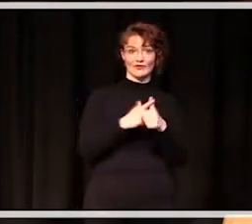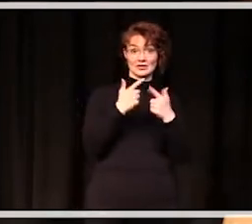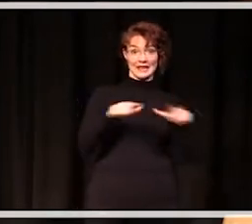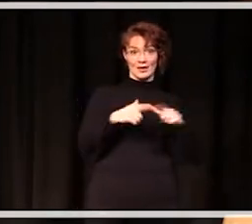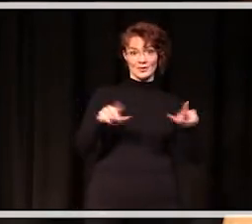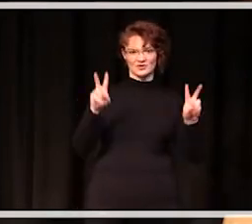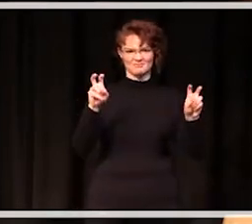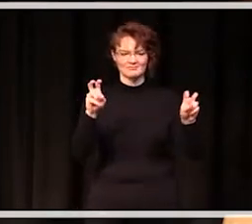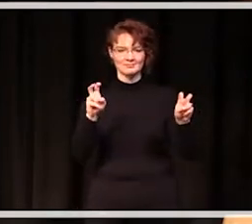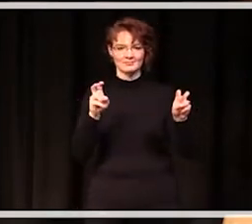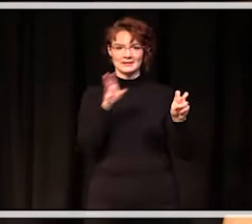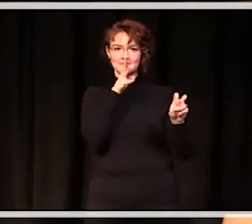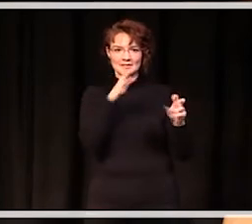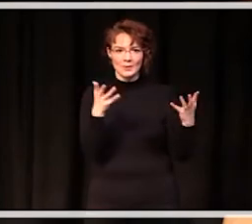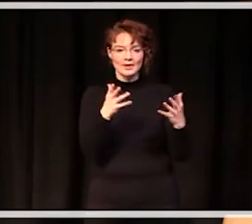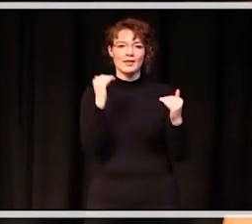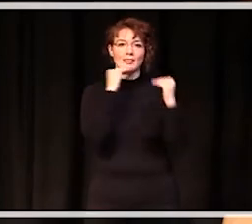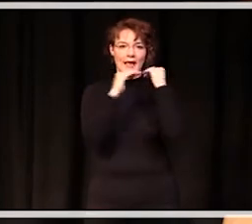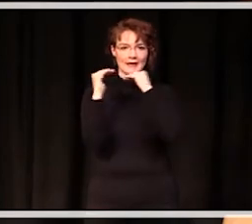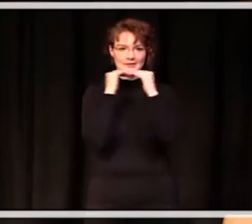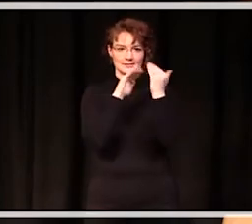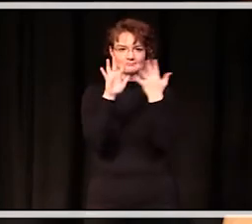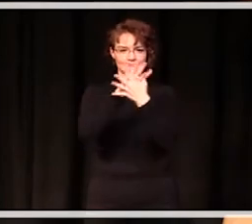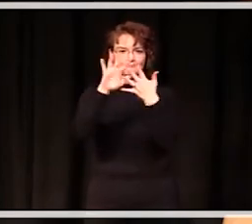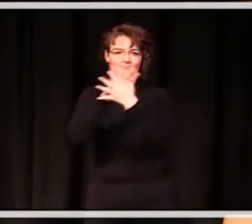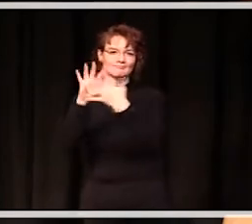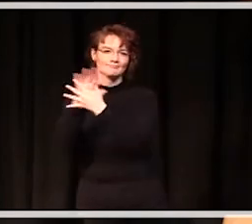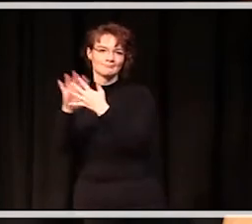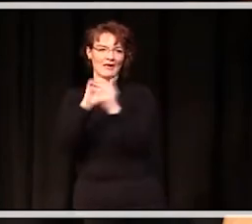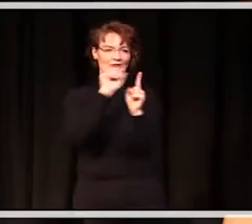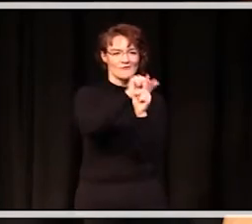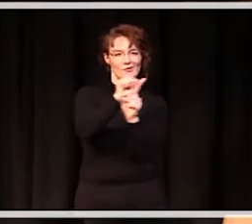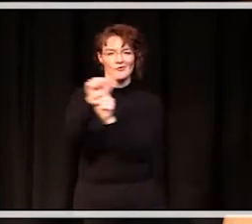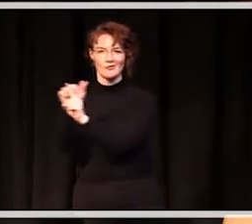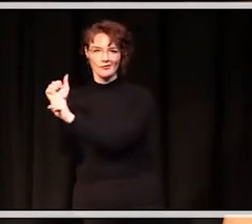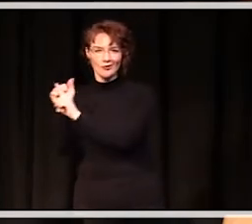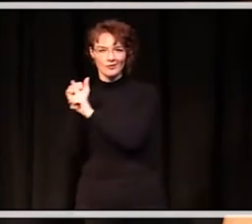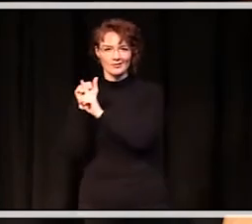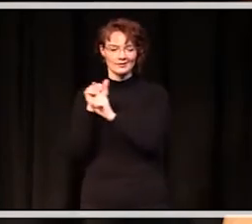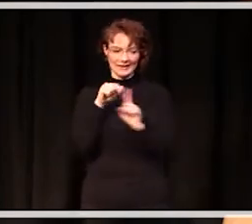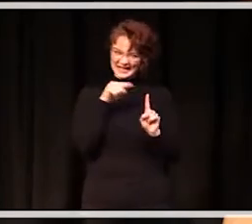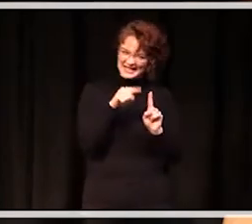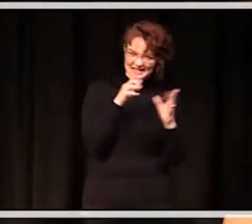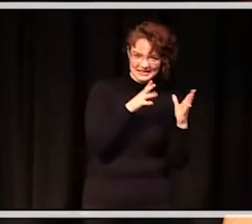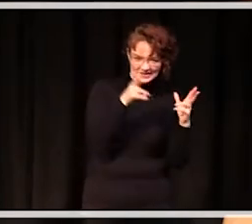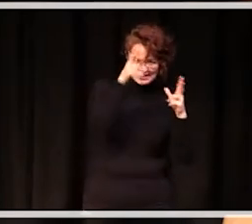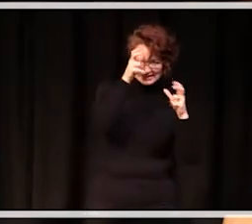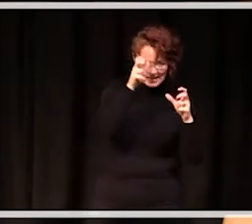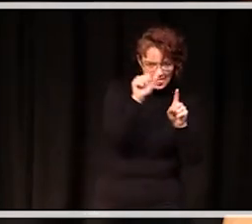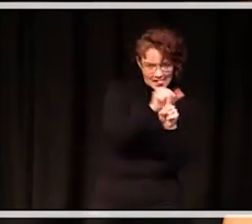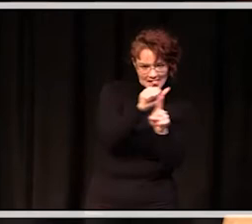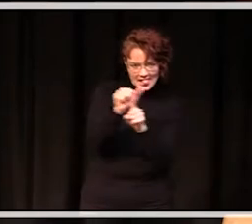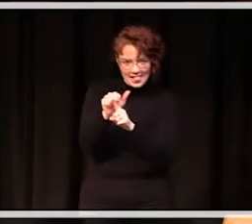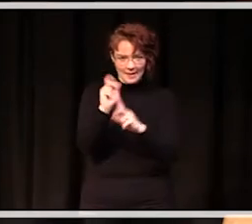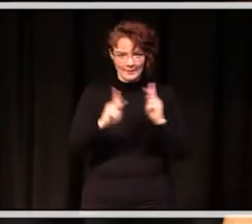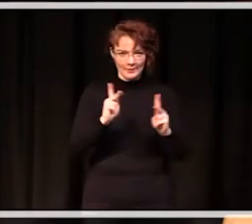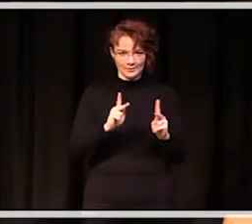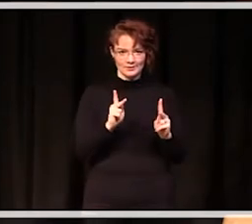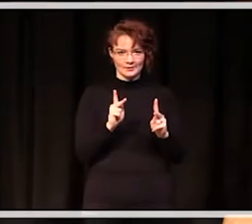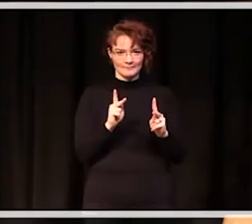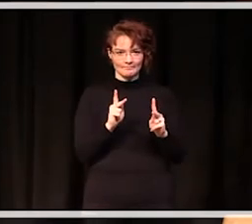he speaks, is lying, deception. He's duping. He's scamming people. And